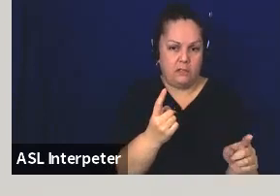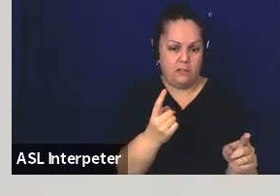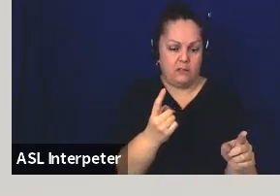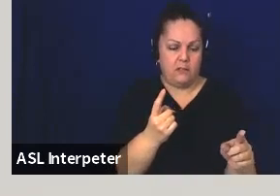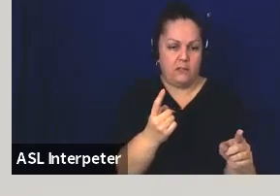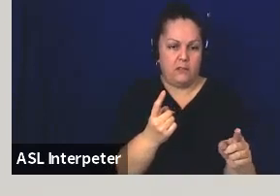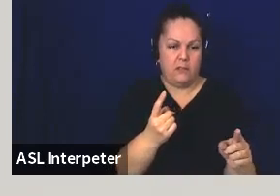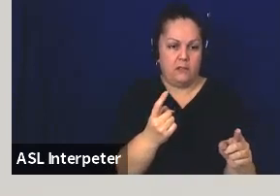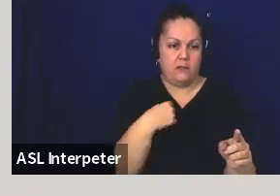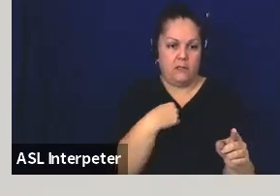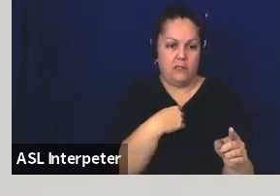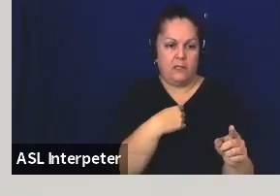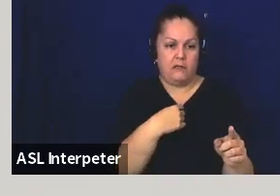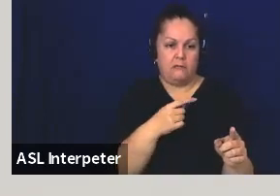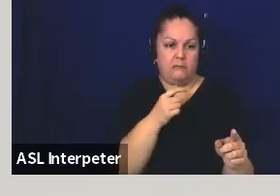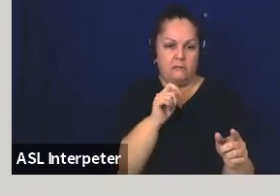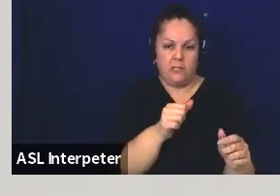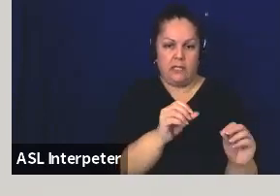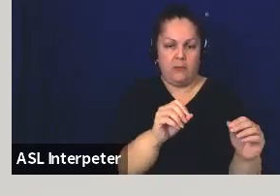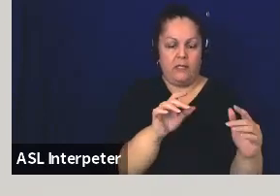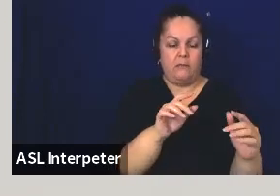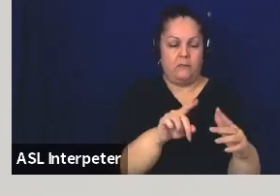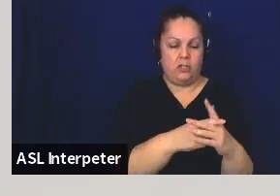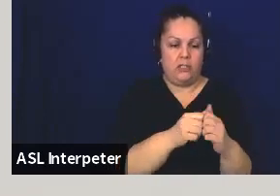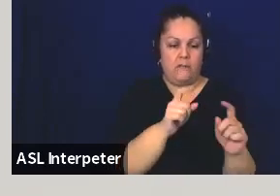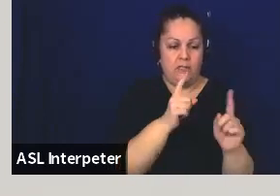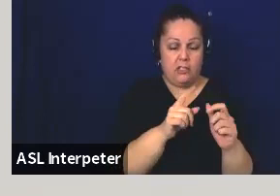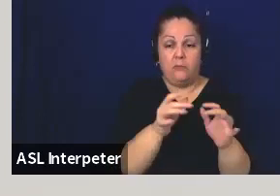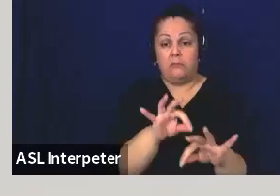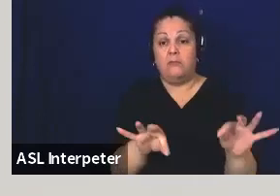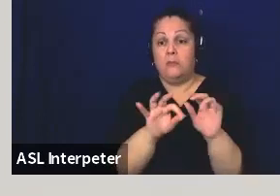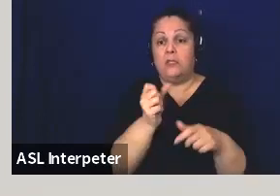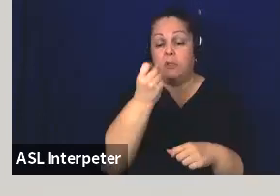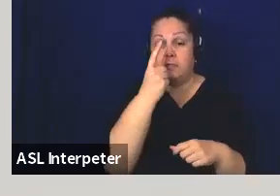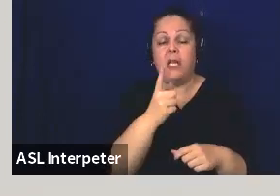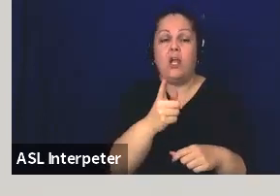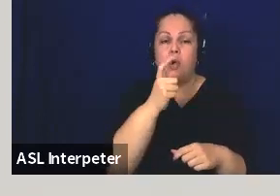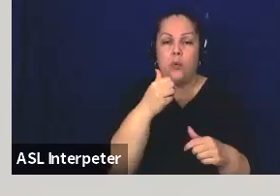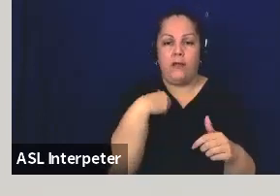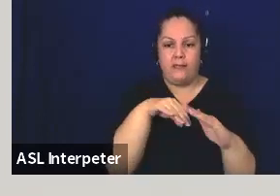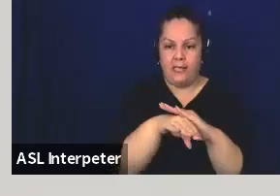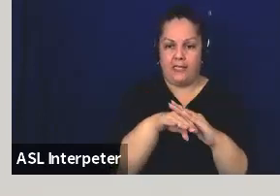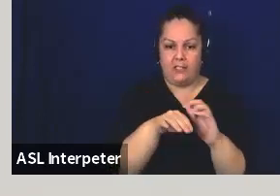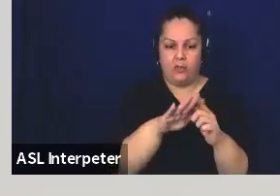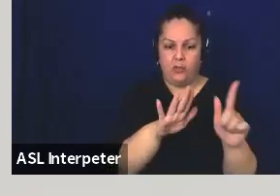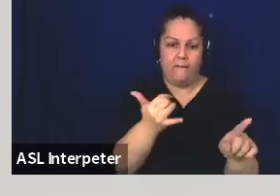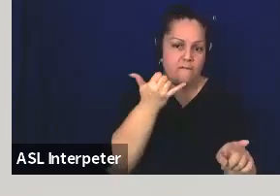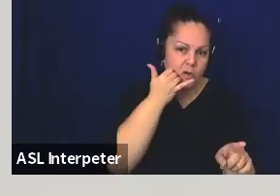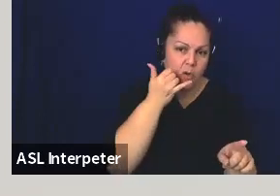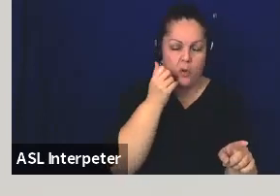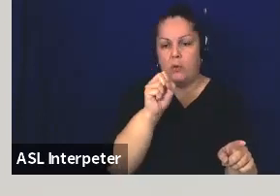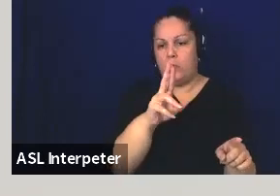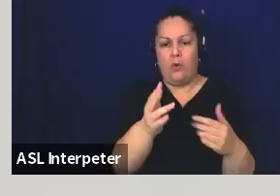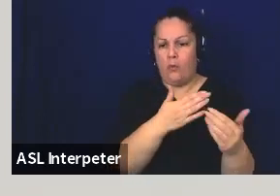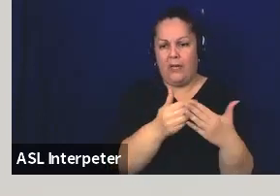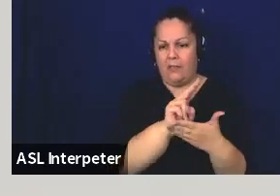individual prompting a conversation. It's also crucial to understand who has access to the devices the individual is using to reach